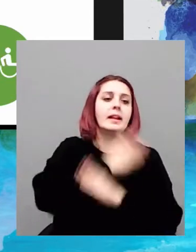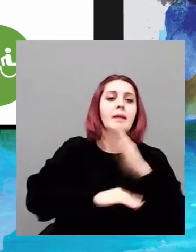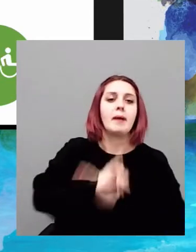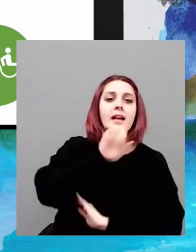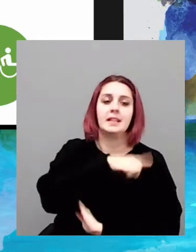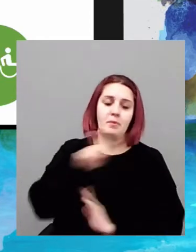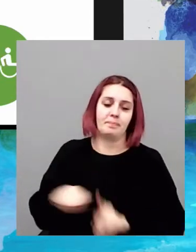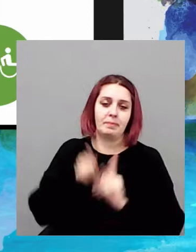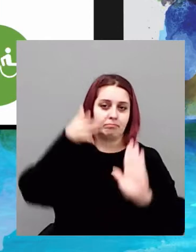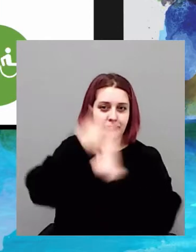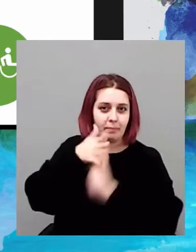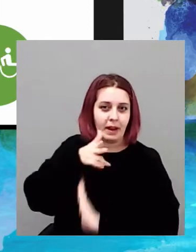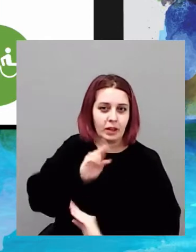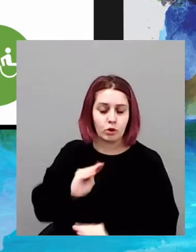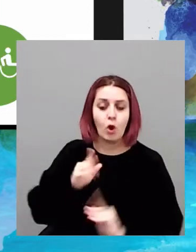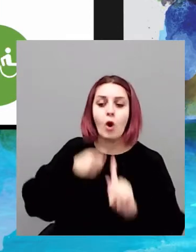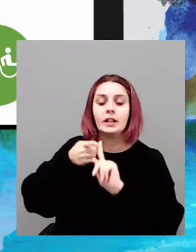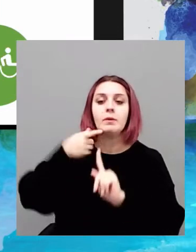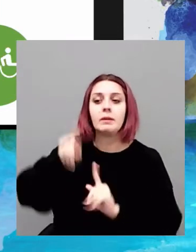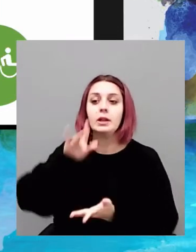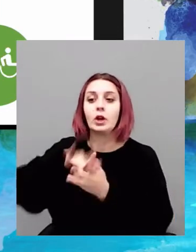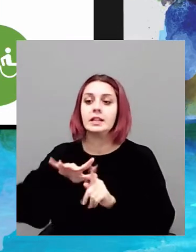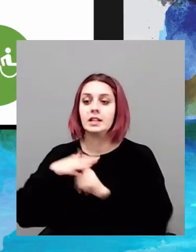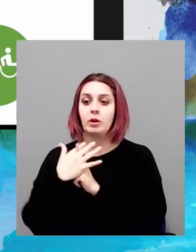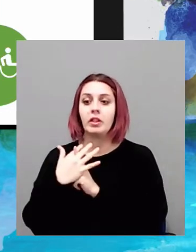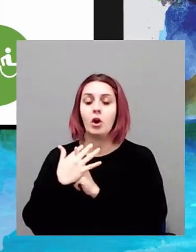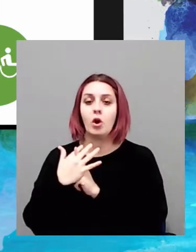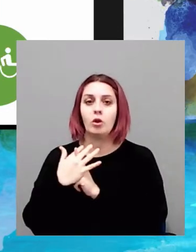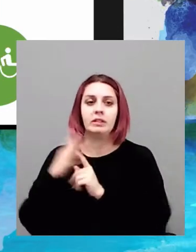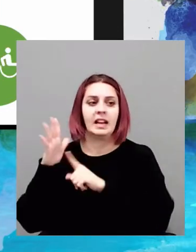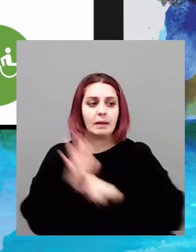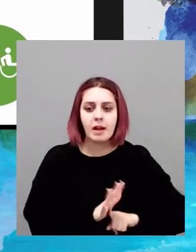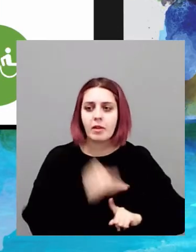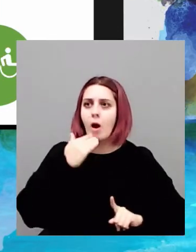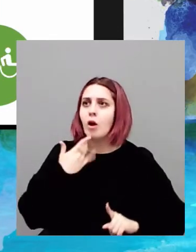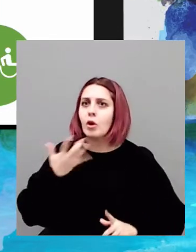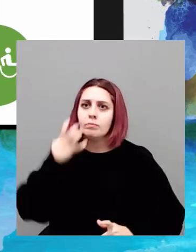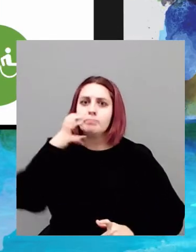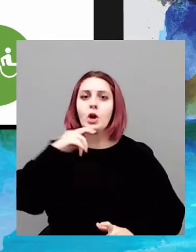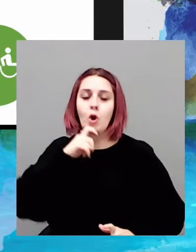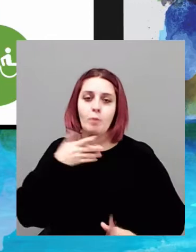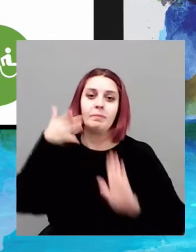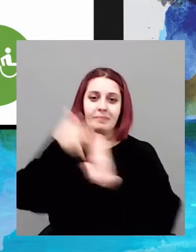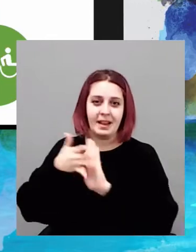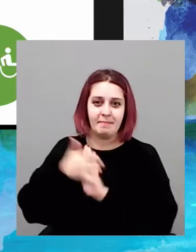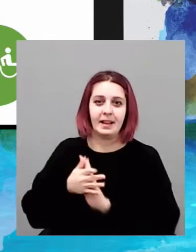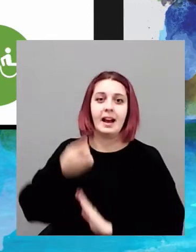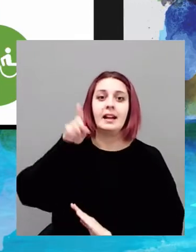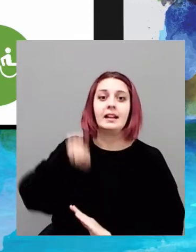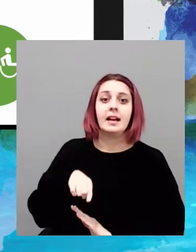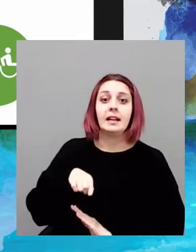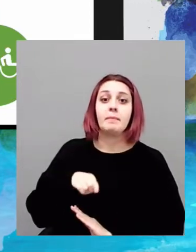whether they have disabilities or not, and how to defend their rights. Then we have